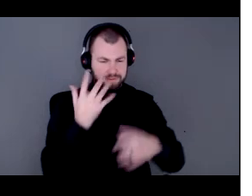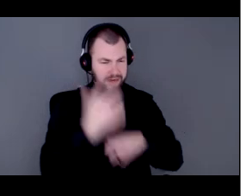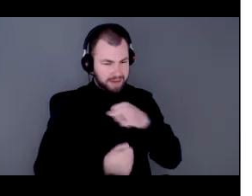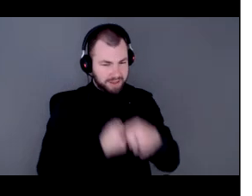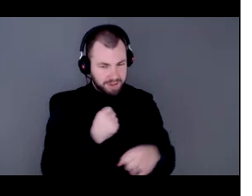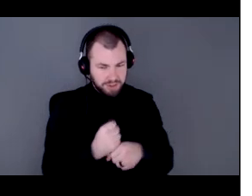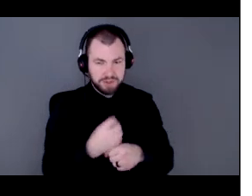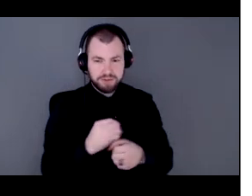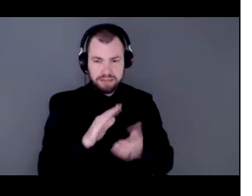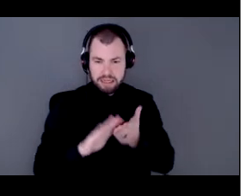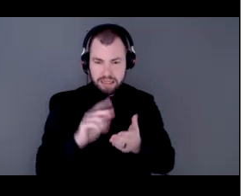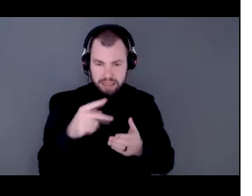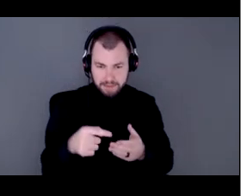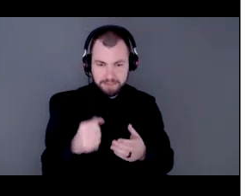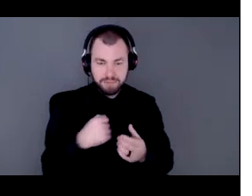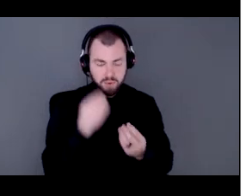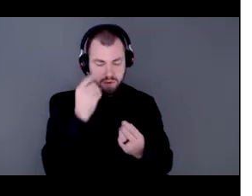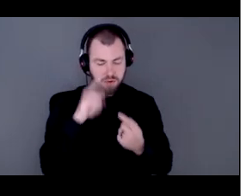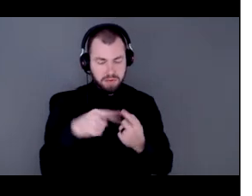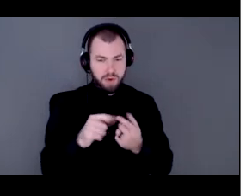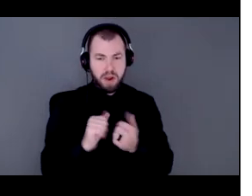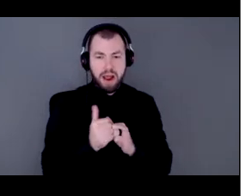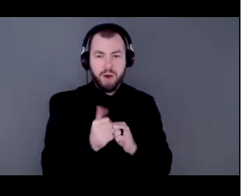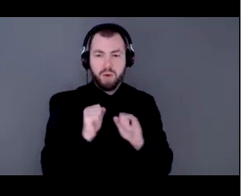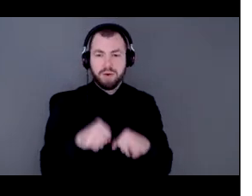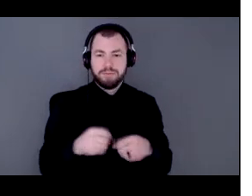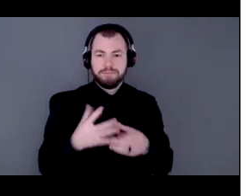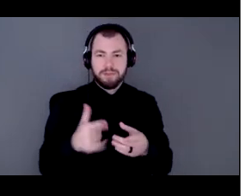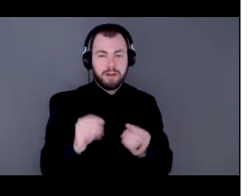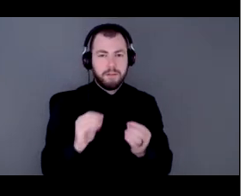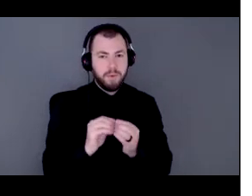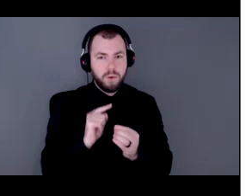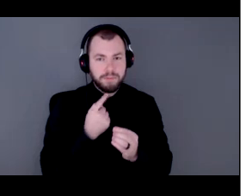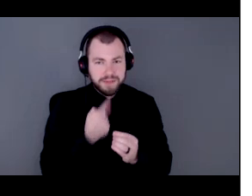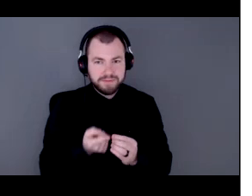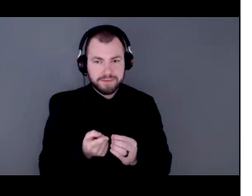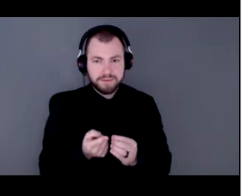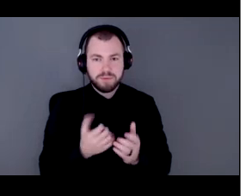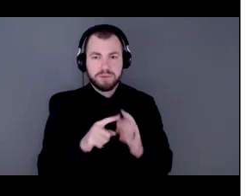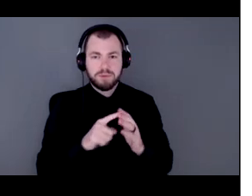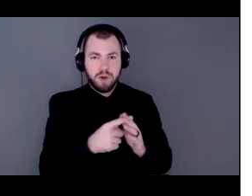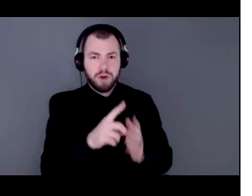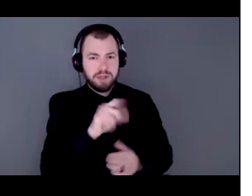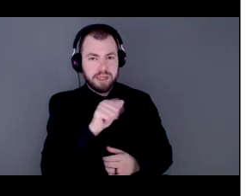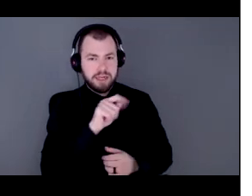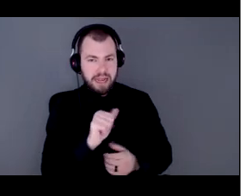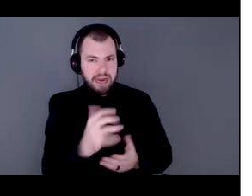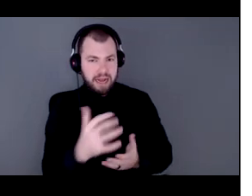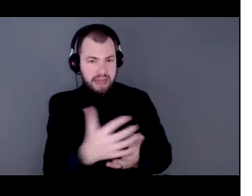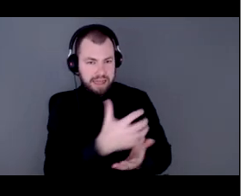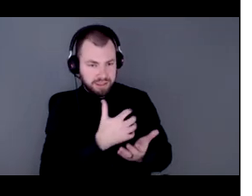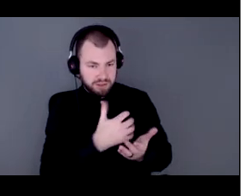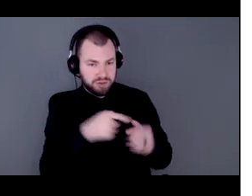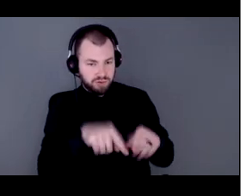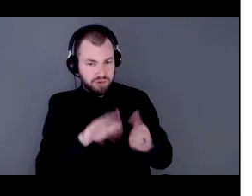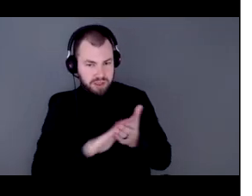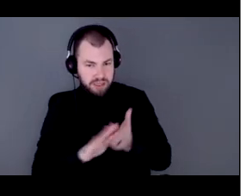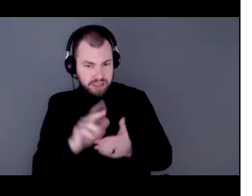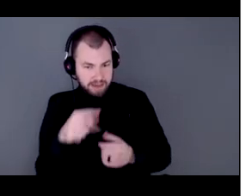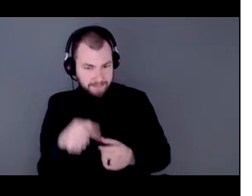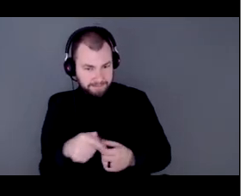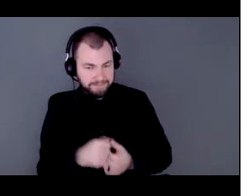So we thought, how can we make that more meaningful? We wanted to start doing data collection during our cleanups. And so